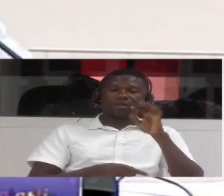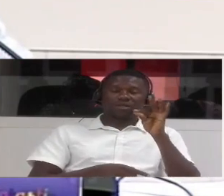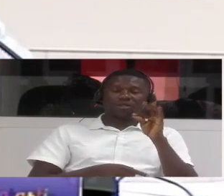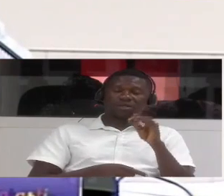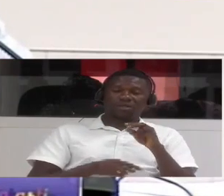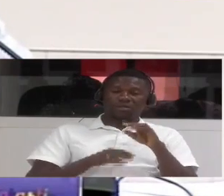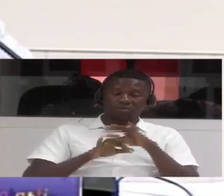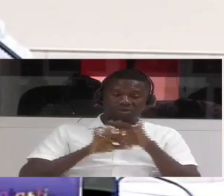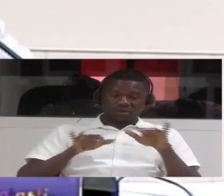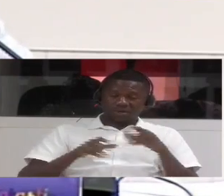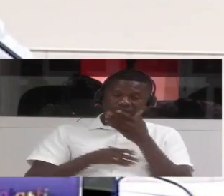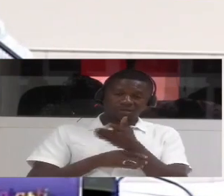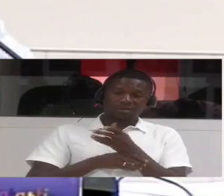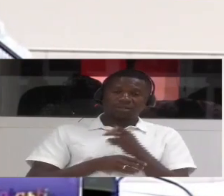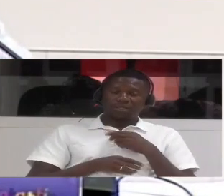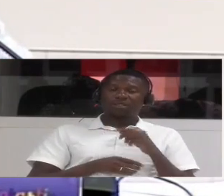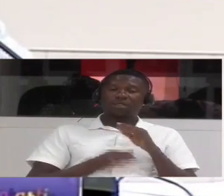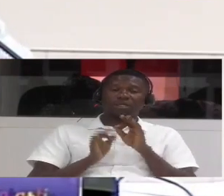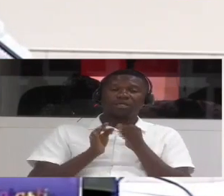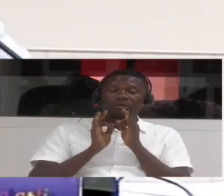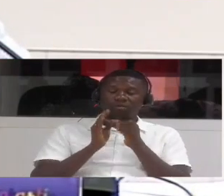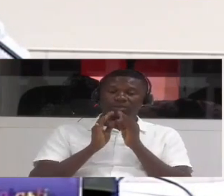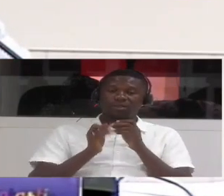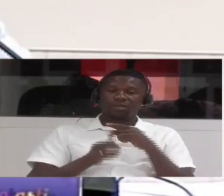she essentially was saying that, of course, JAMMEH,